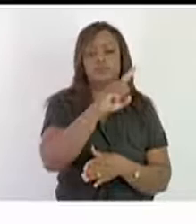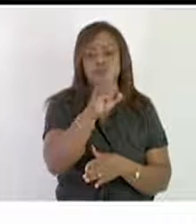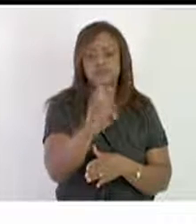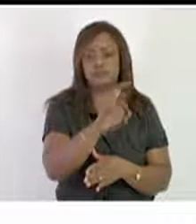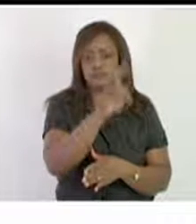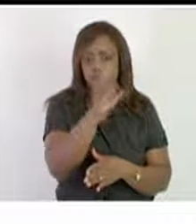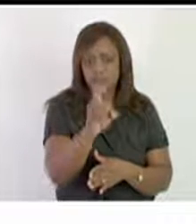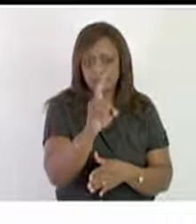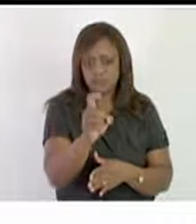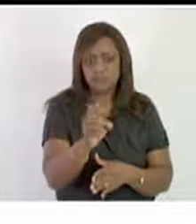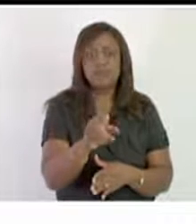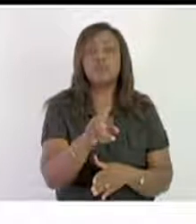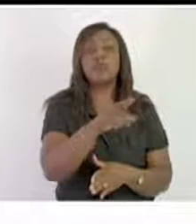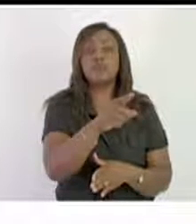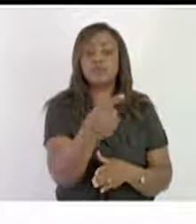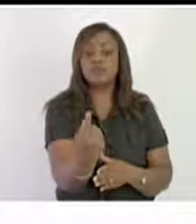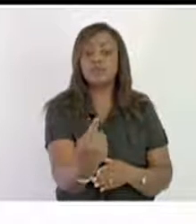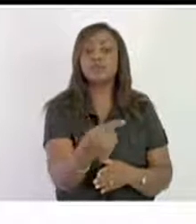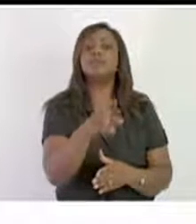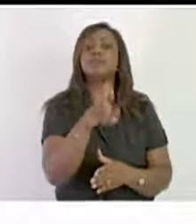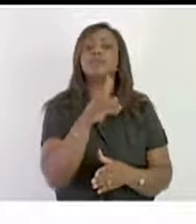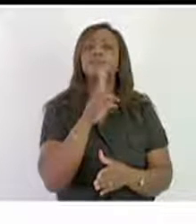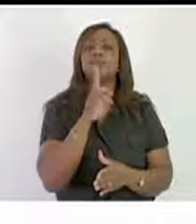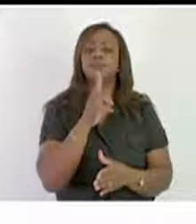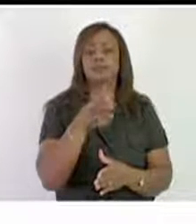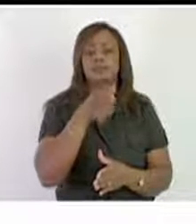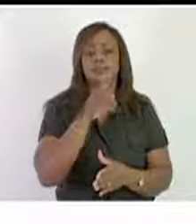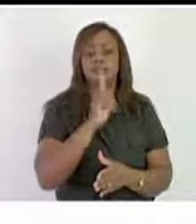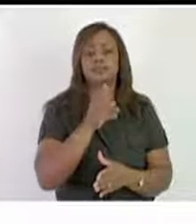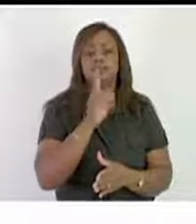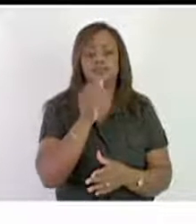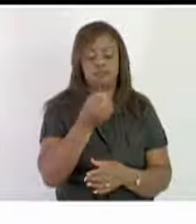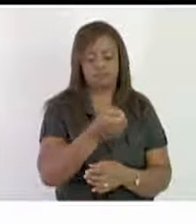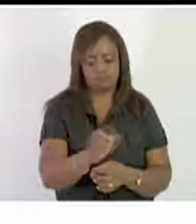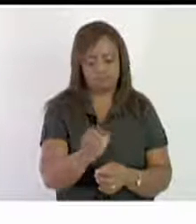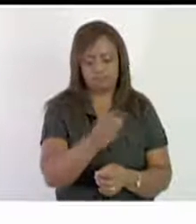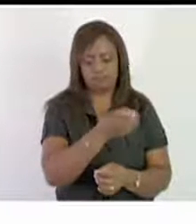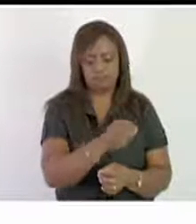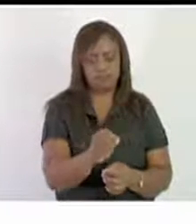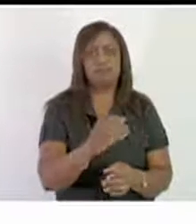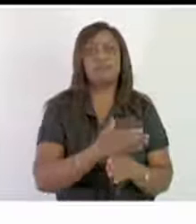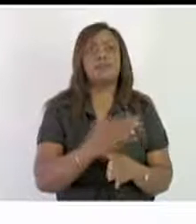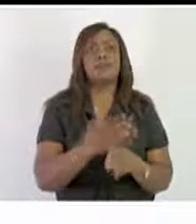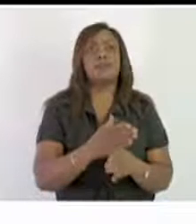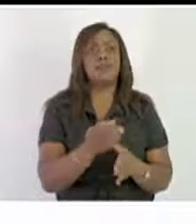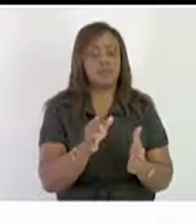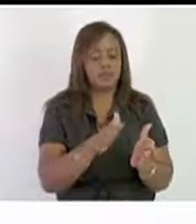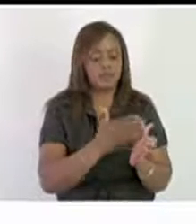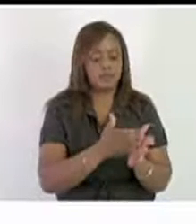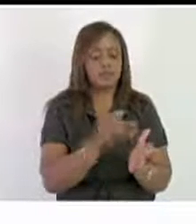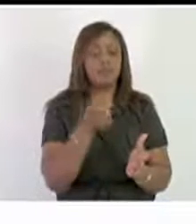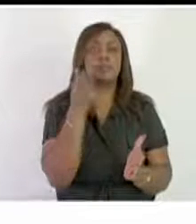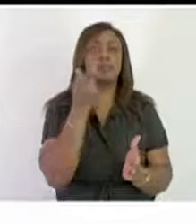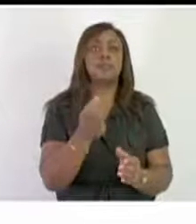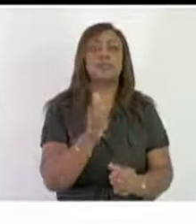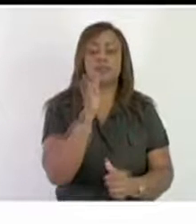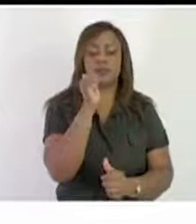25. Quickly go to page 25 so that we can look at this activity. A,